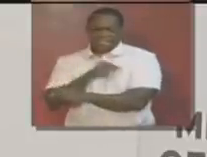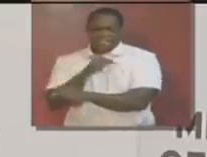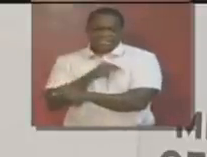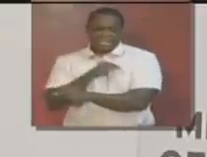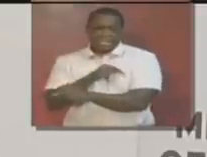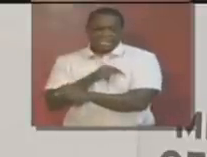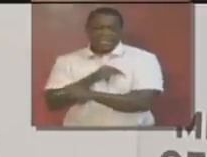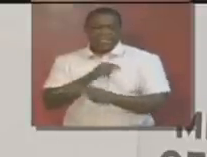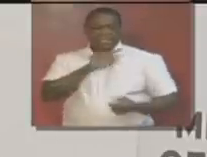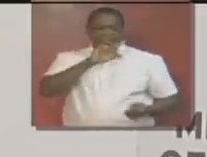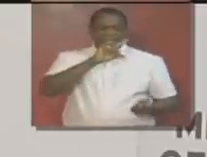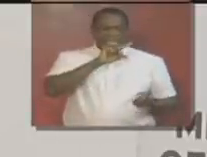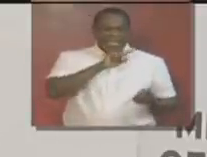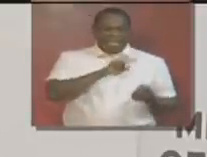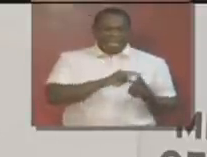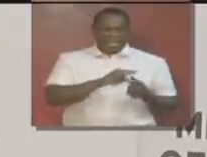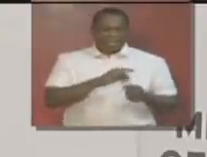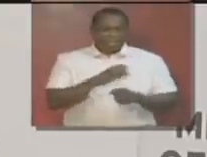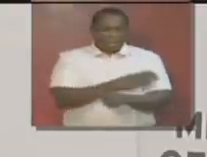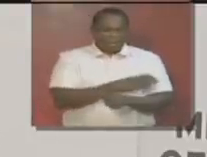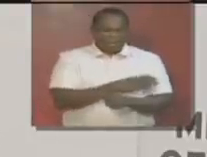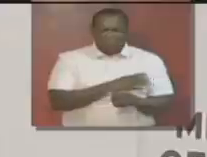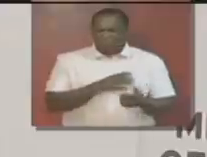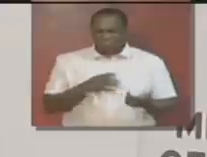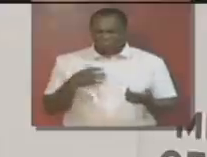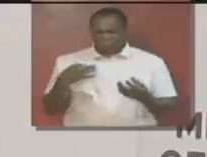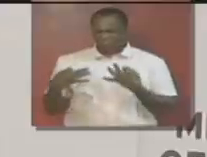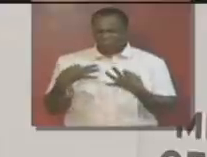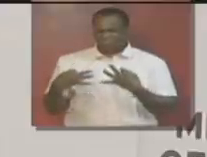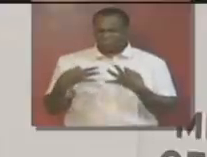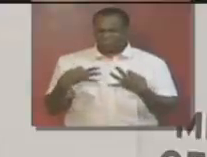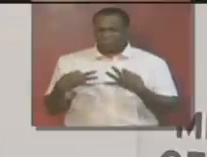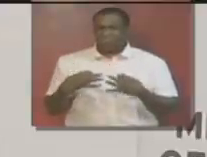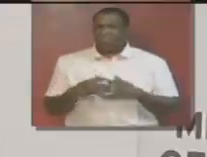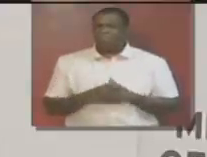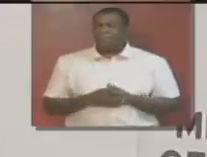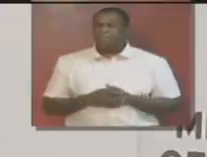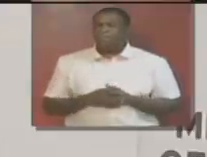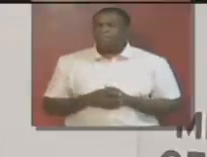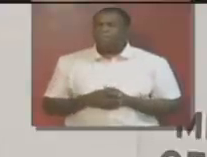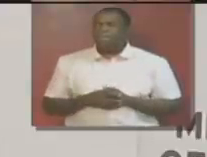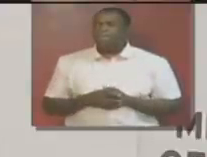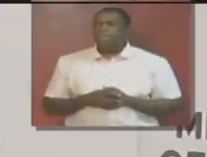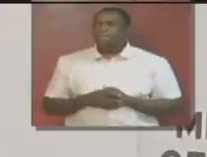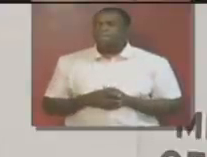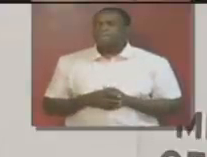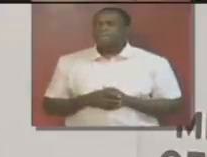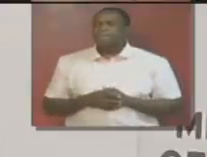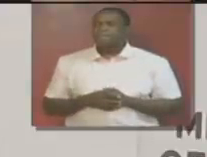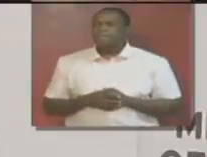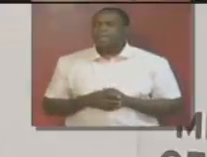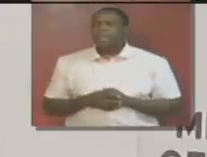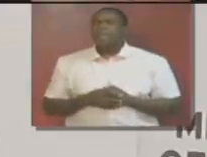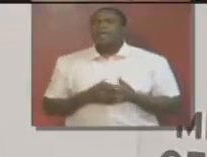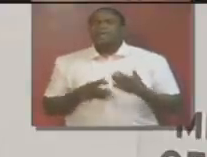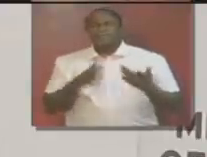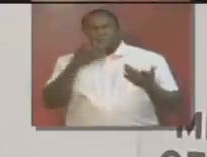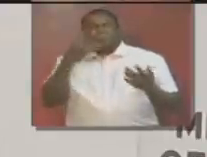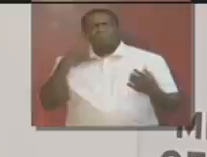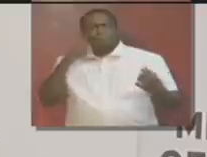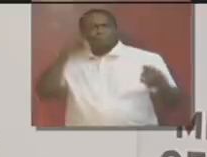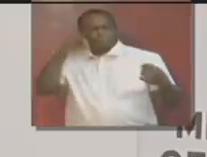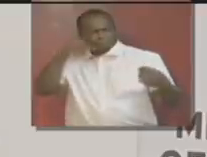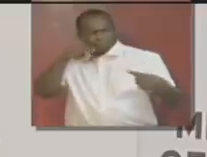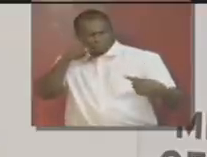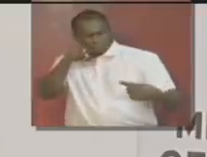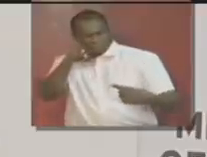Hi, thanks for that. So yes, I agree with you, but I think that with this particular COVID virus, what they've shown is that there